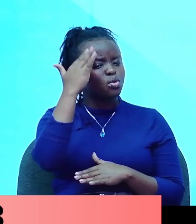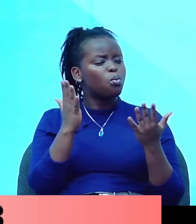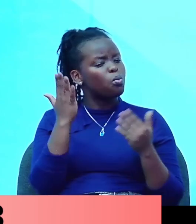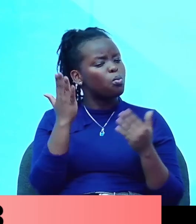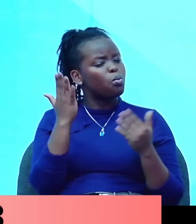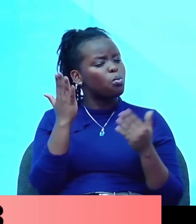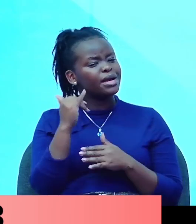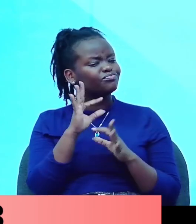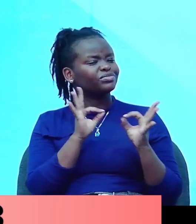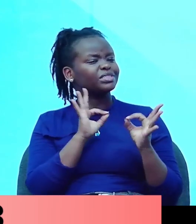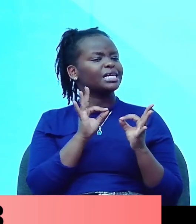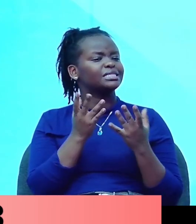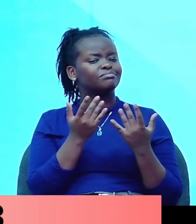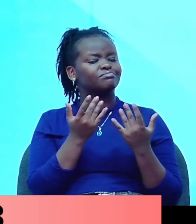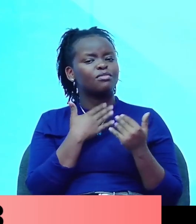an